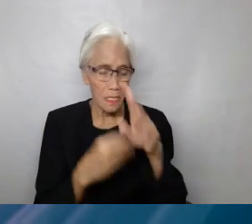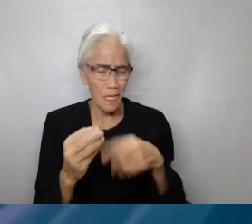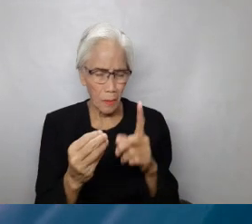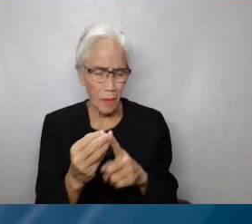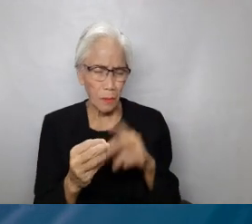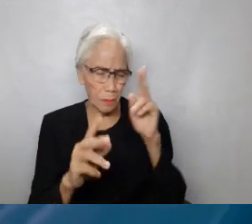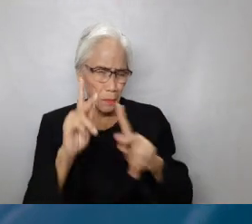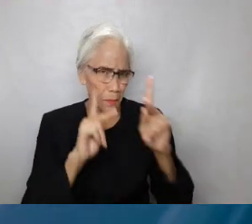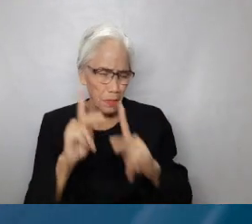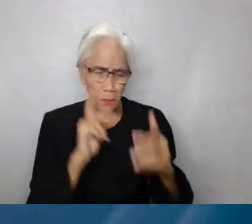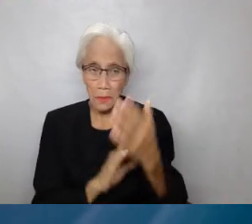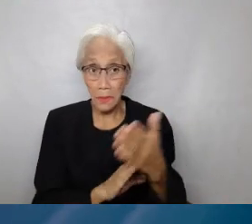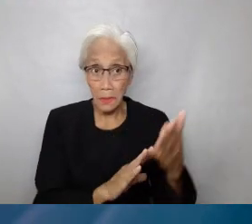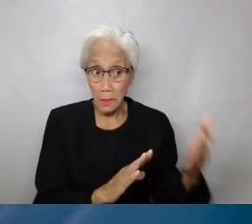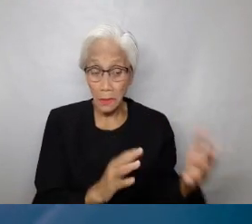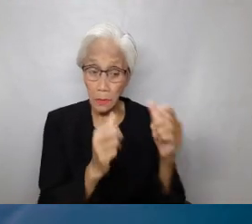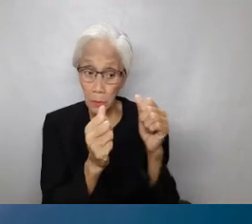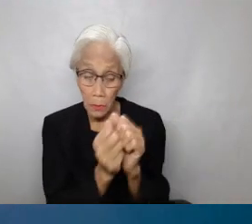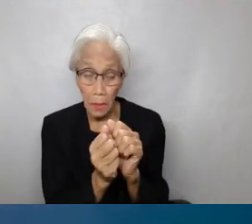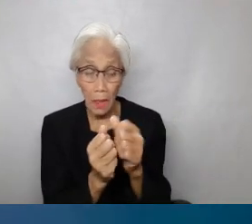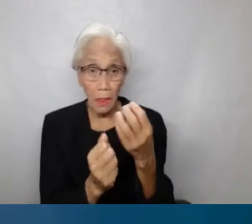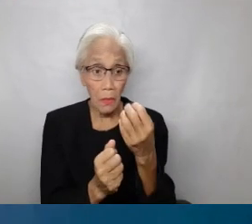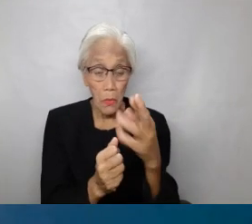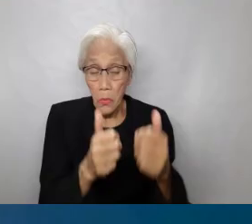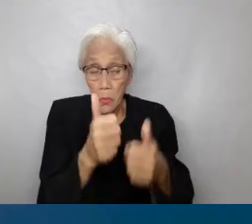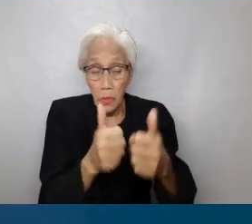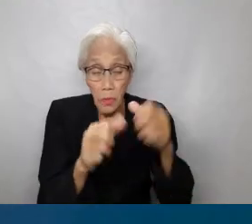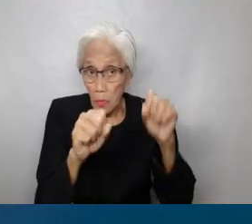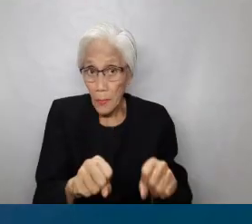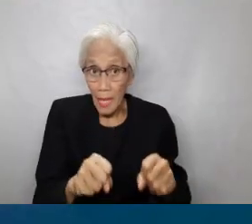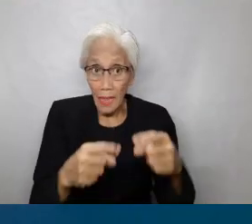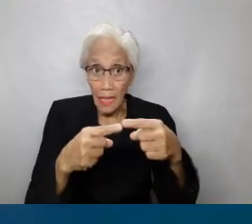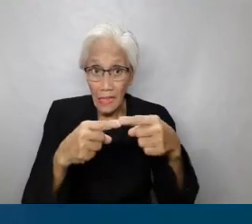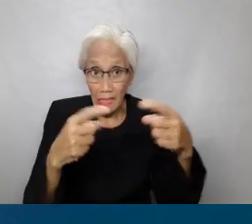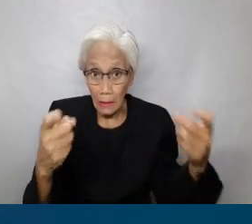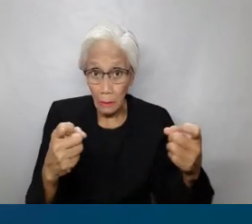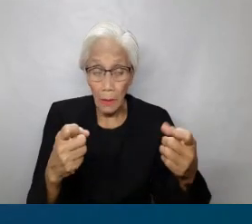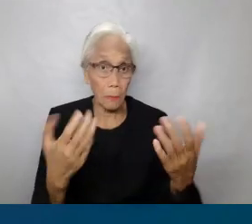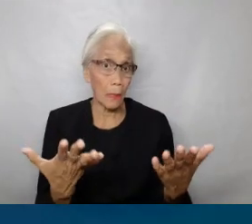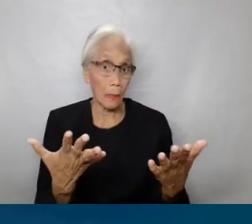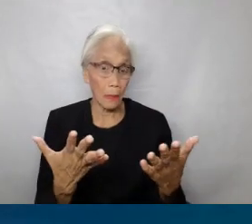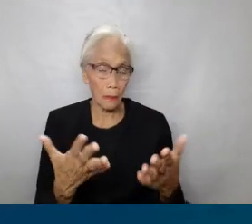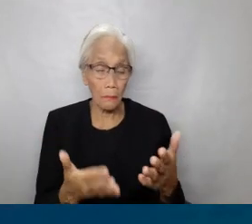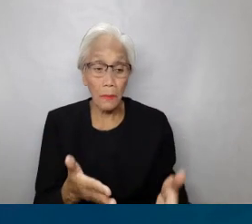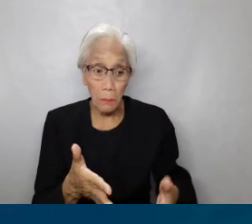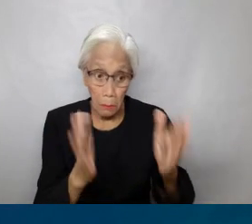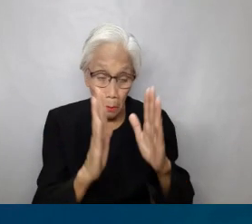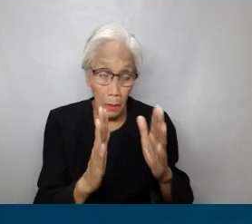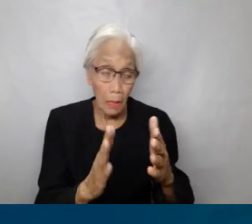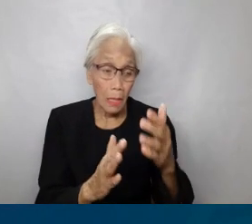Siyempre, ang tolerance ay patungkol sa mga tao at bagay with whom or with which we may disagree. Alangan